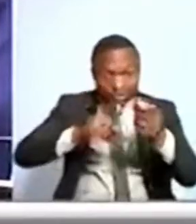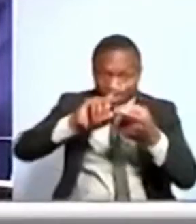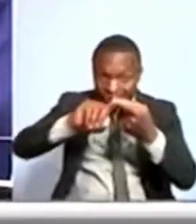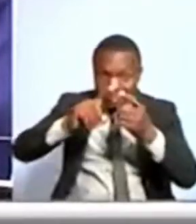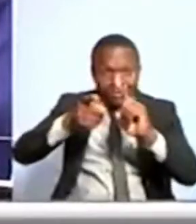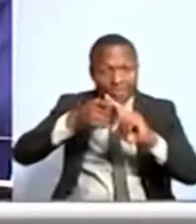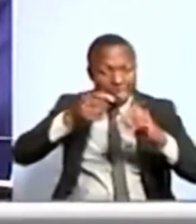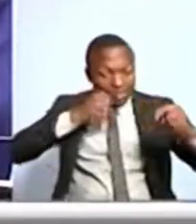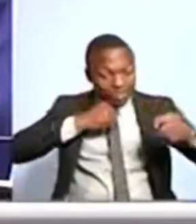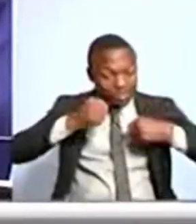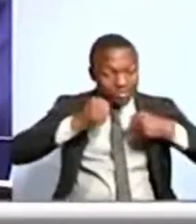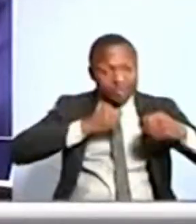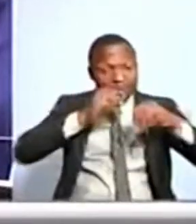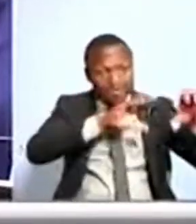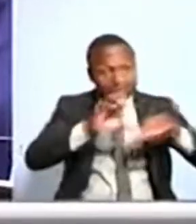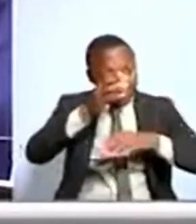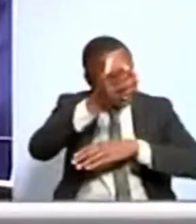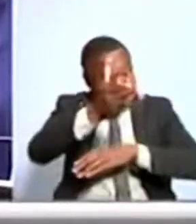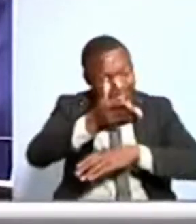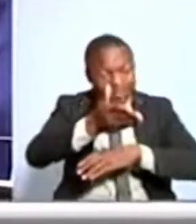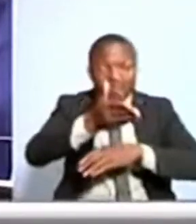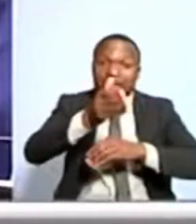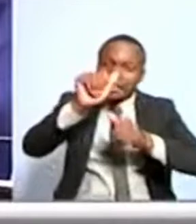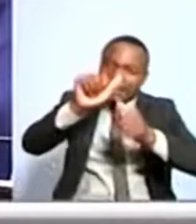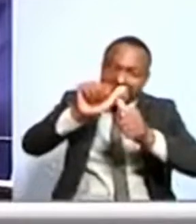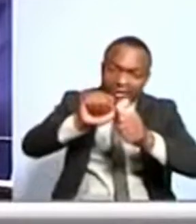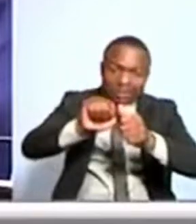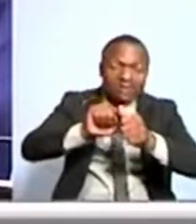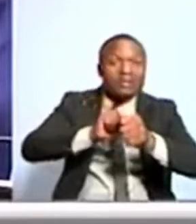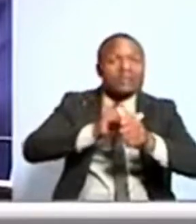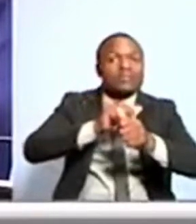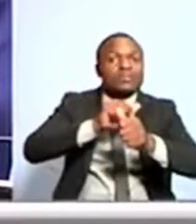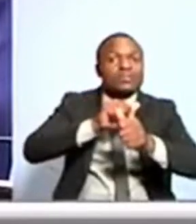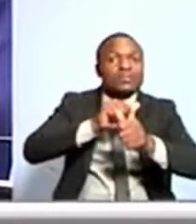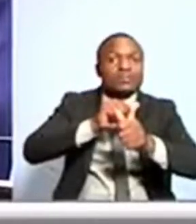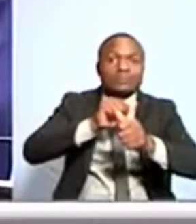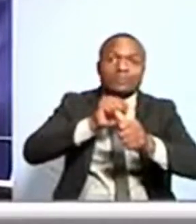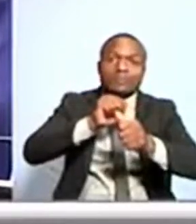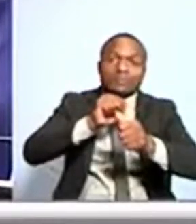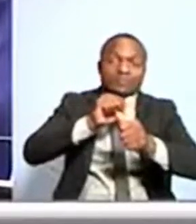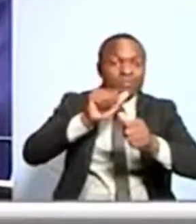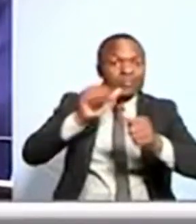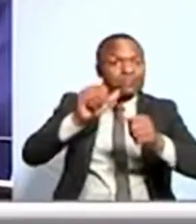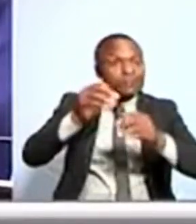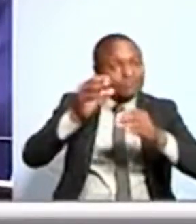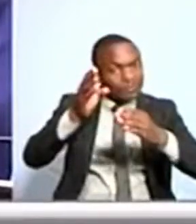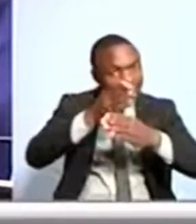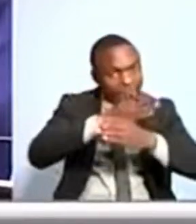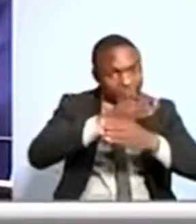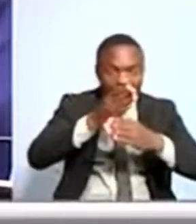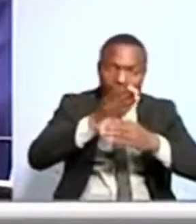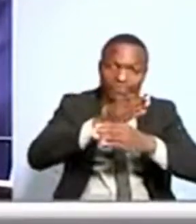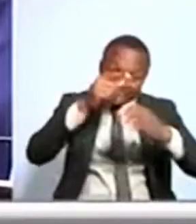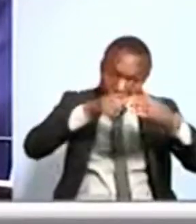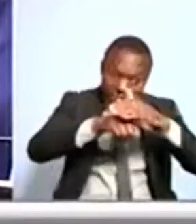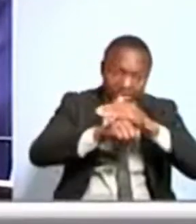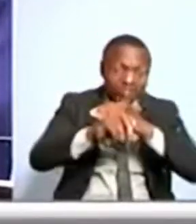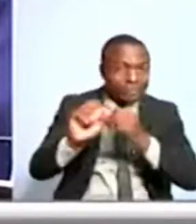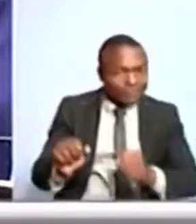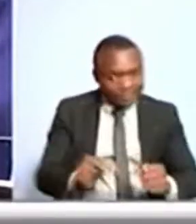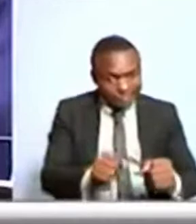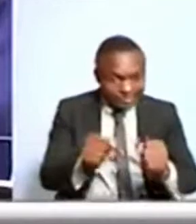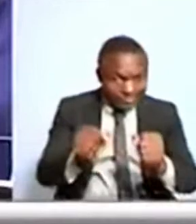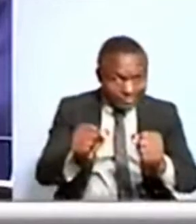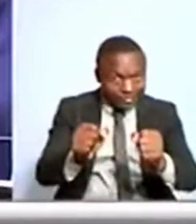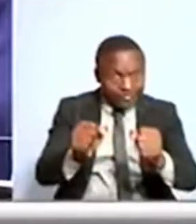to do is that every transaction, every invoice enters in the system.